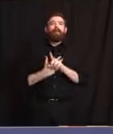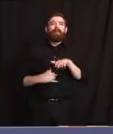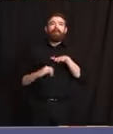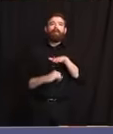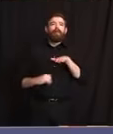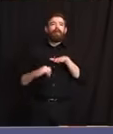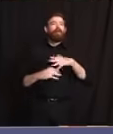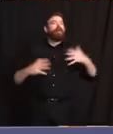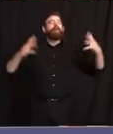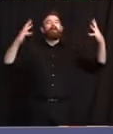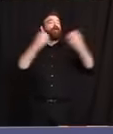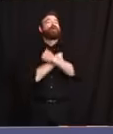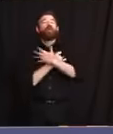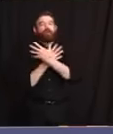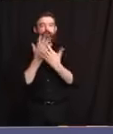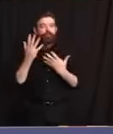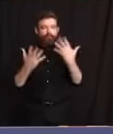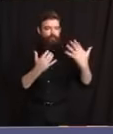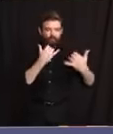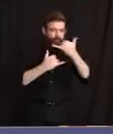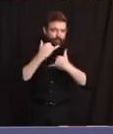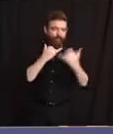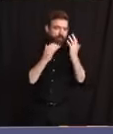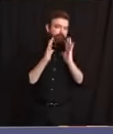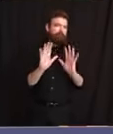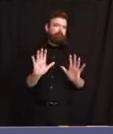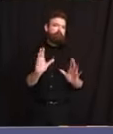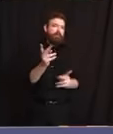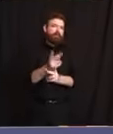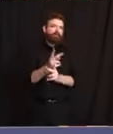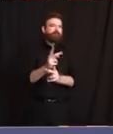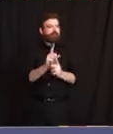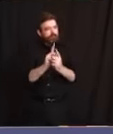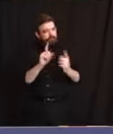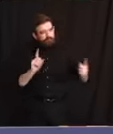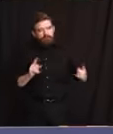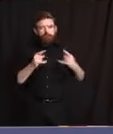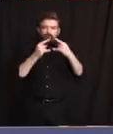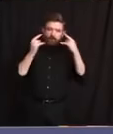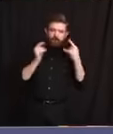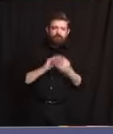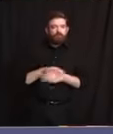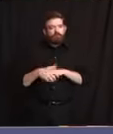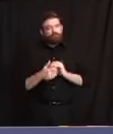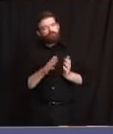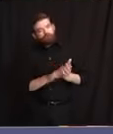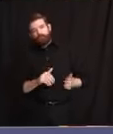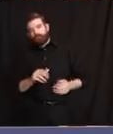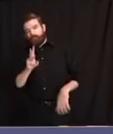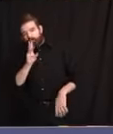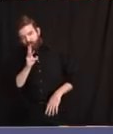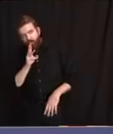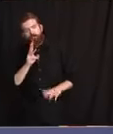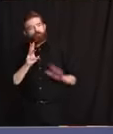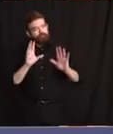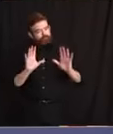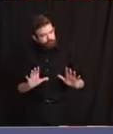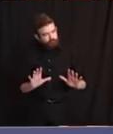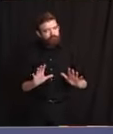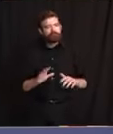staying at home, staying away, vigilance on washing hands with soap and water. You just worry that folks